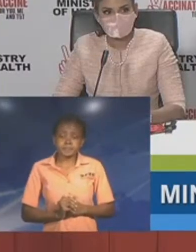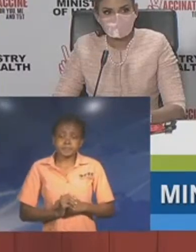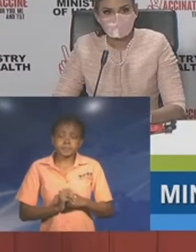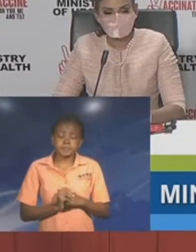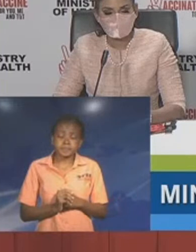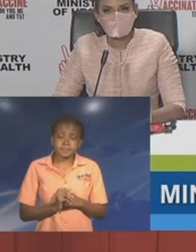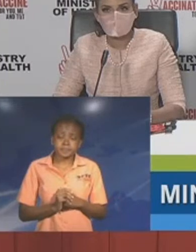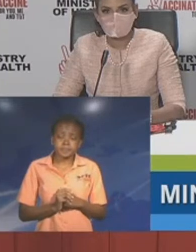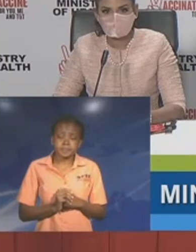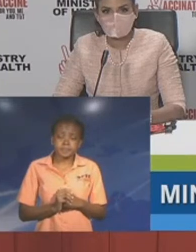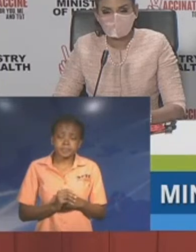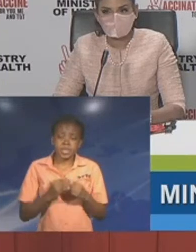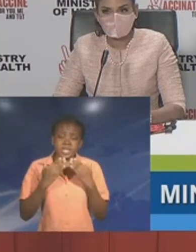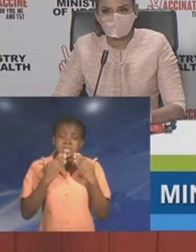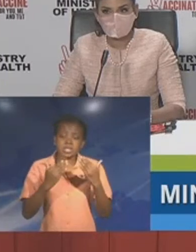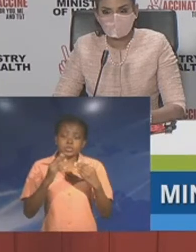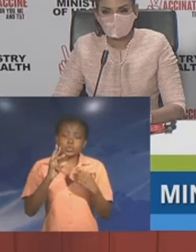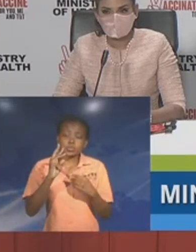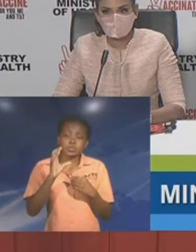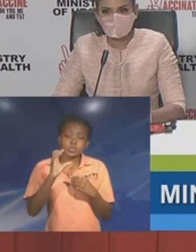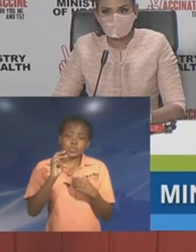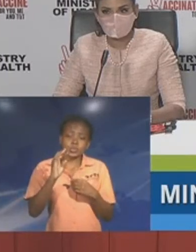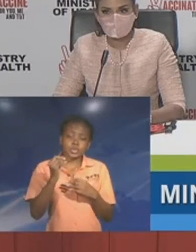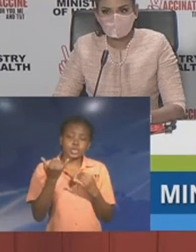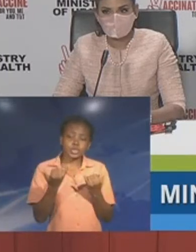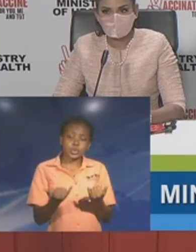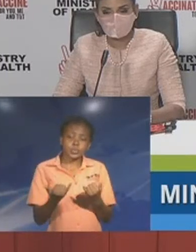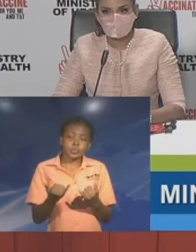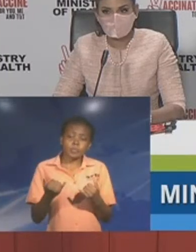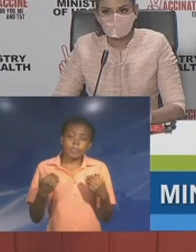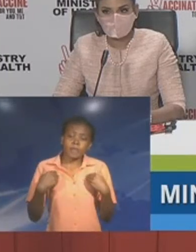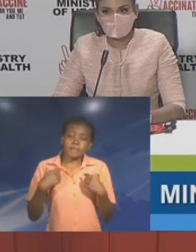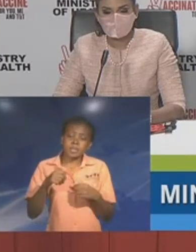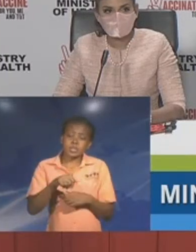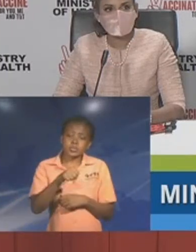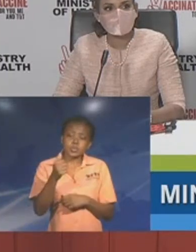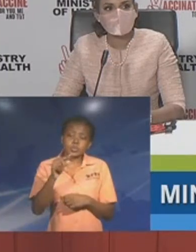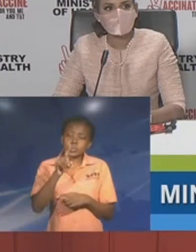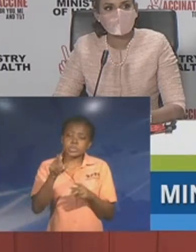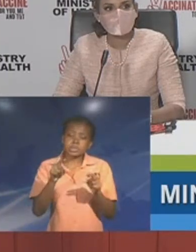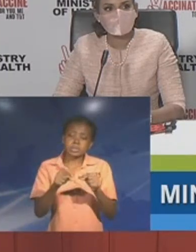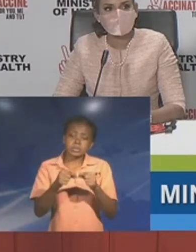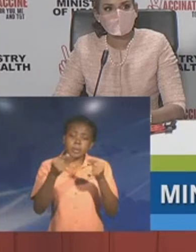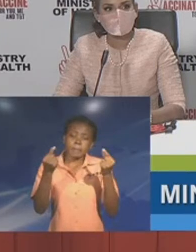Thank you, CMO. We have additional questions from Guardian Media Limited.